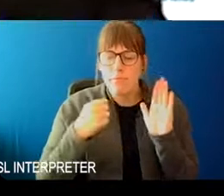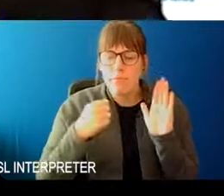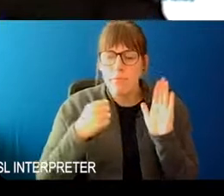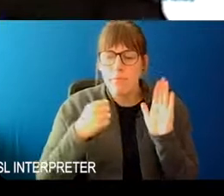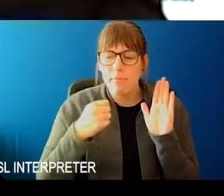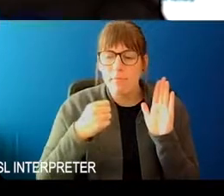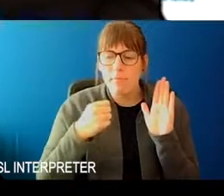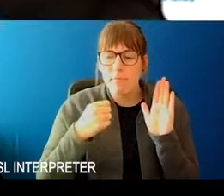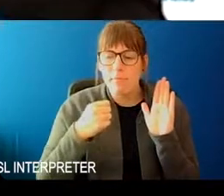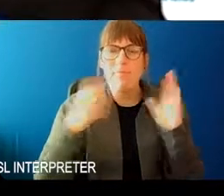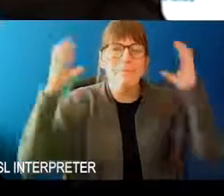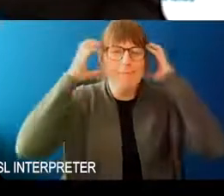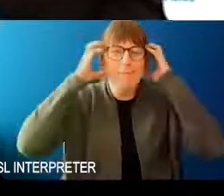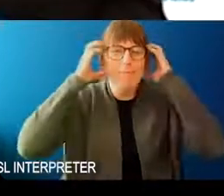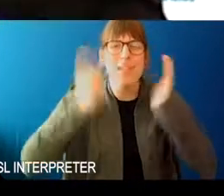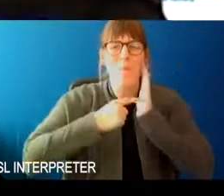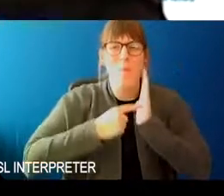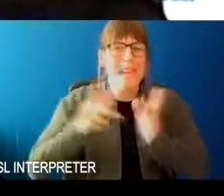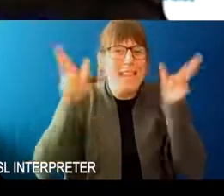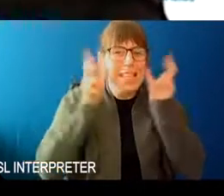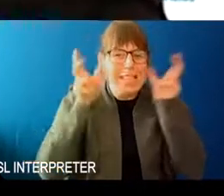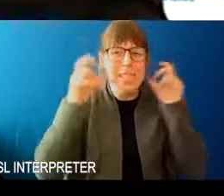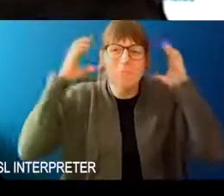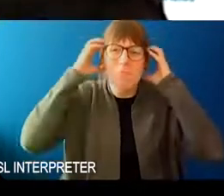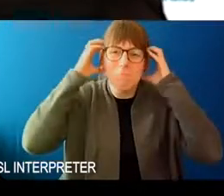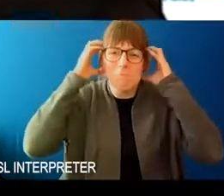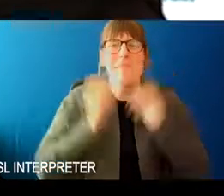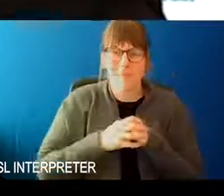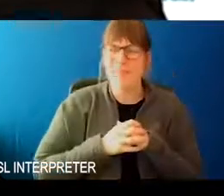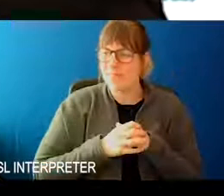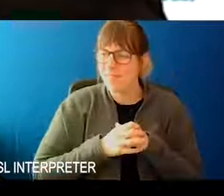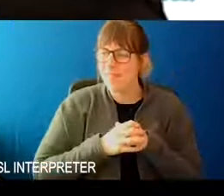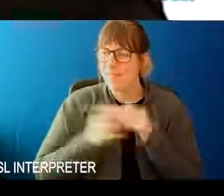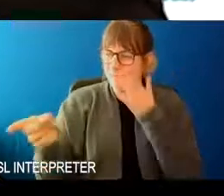And oh yeah, my way of listening is headphones.